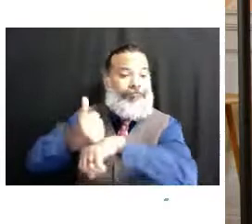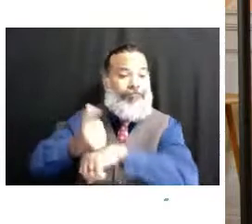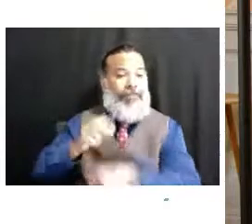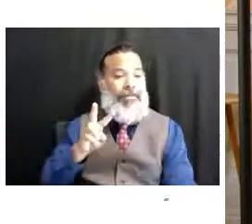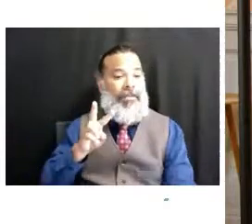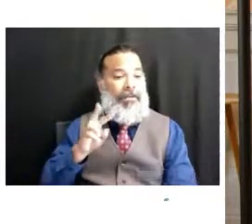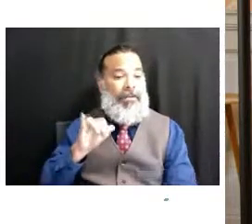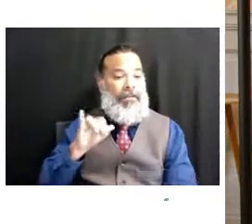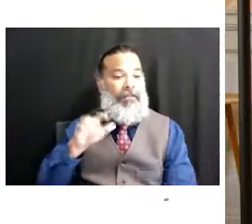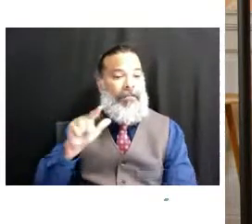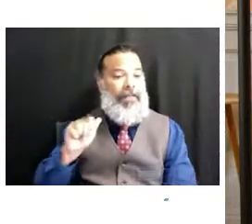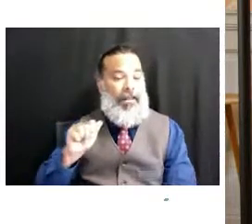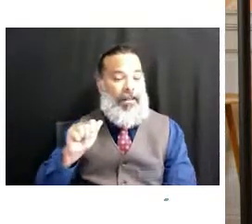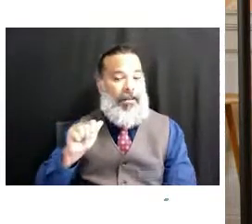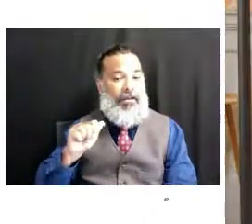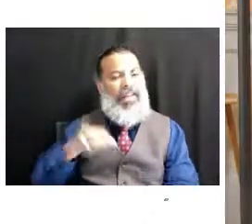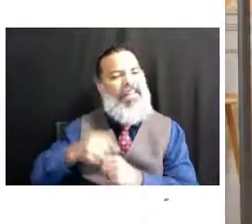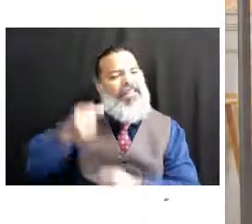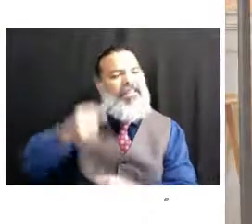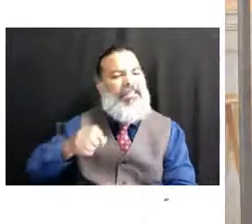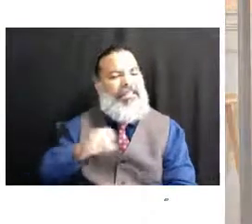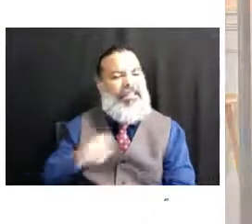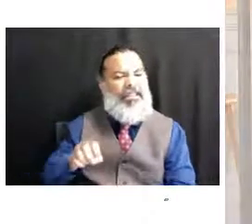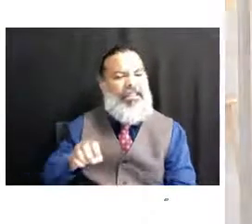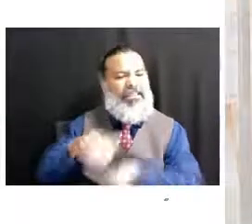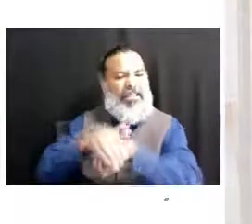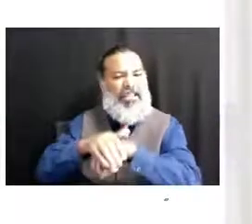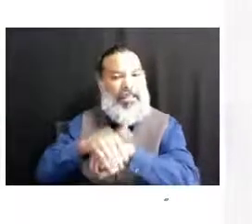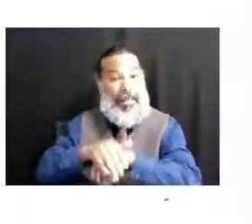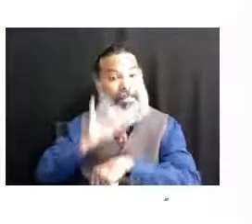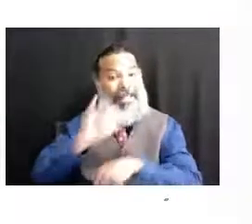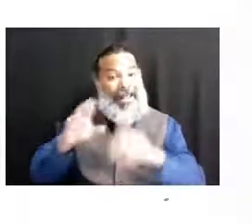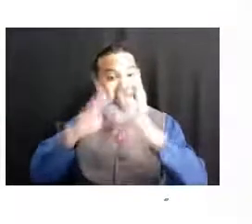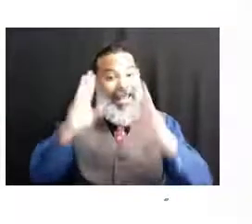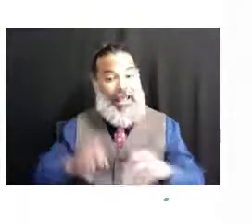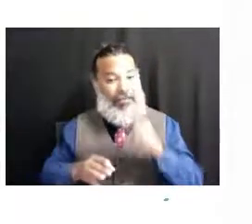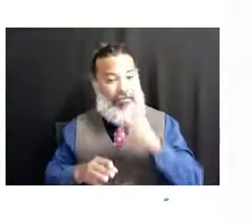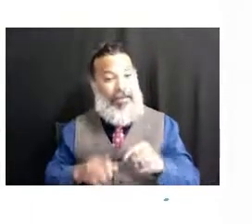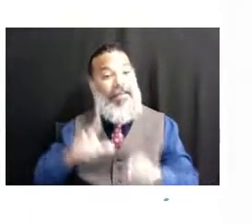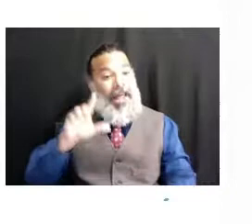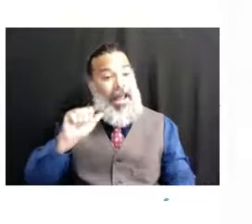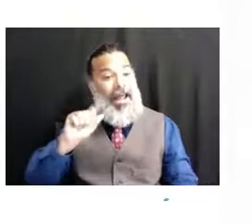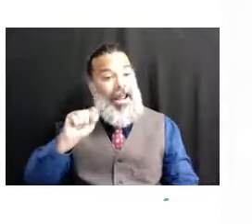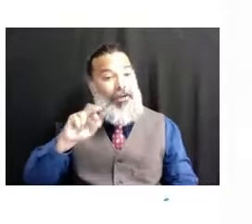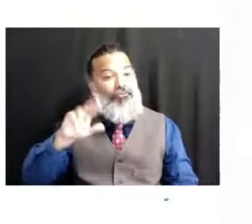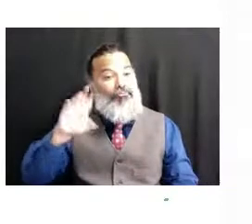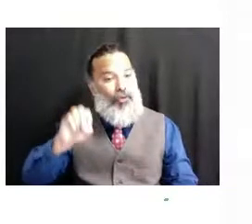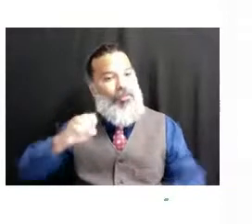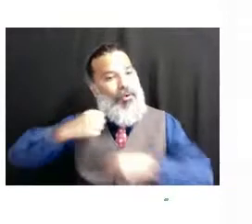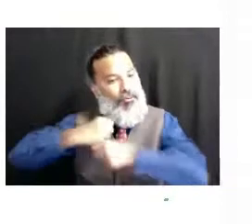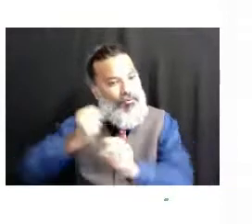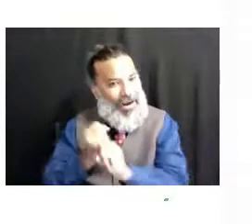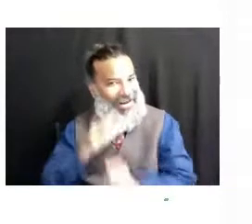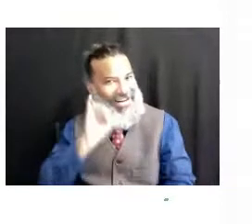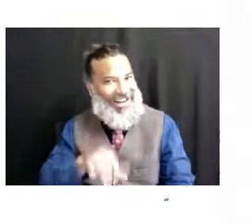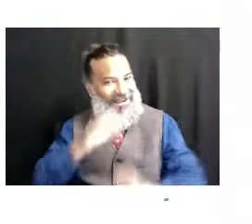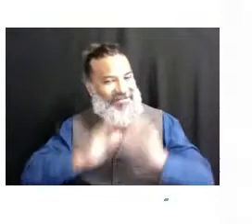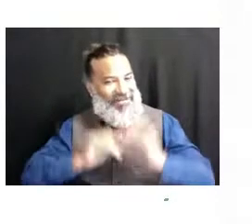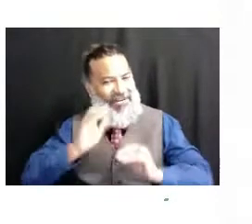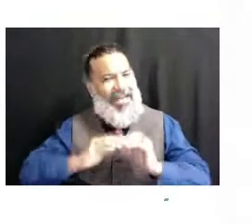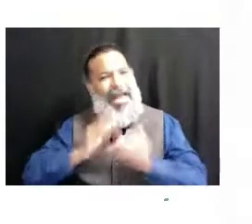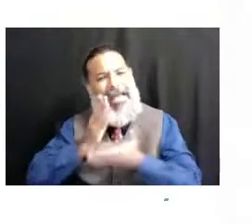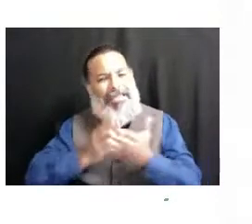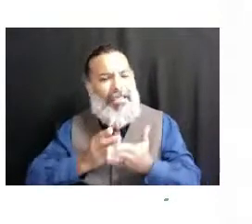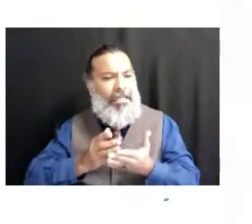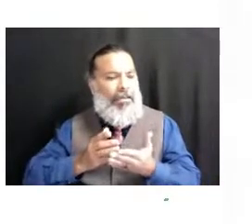in southeast England. And this is the house that Latrobe created. It's got some